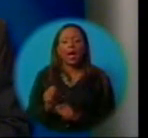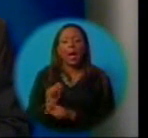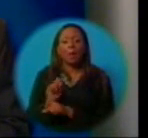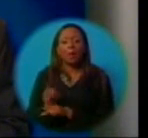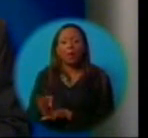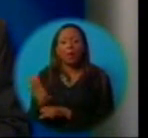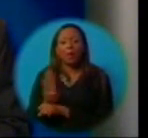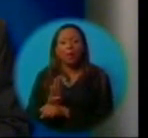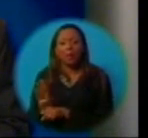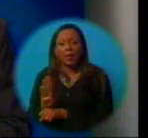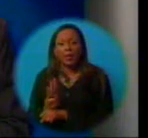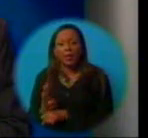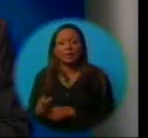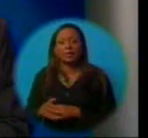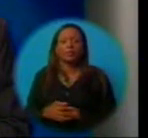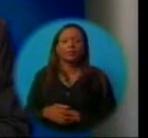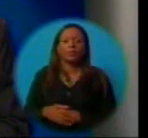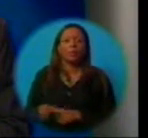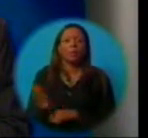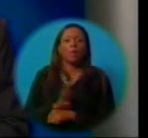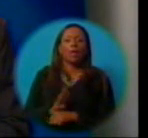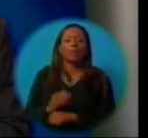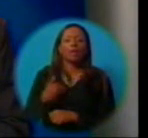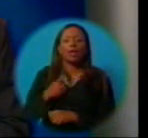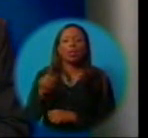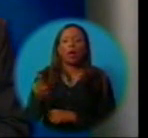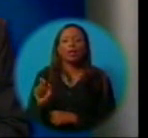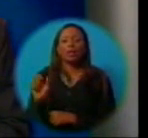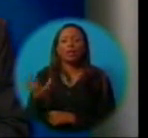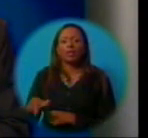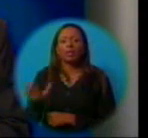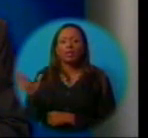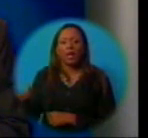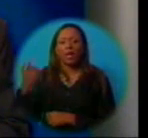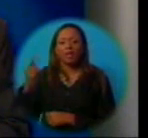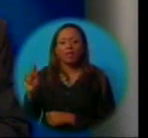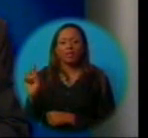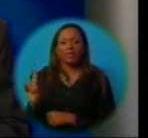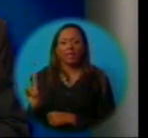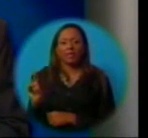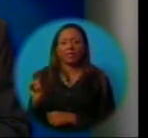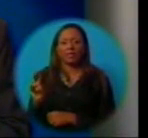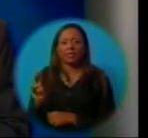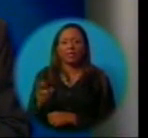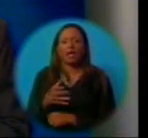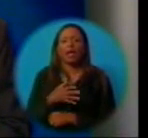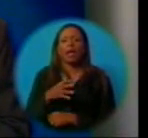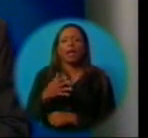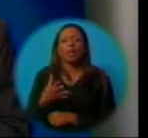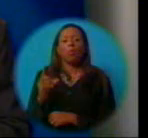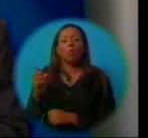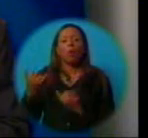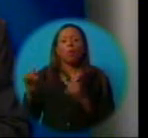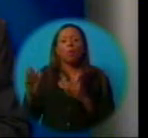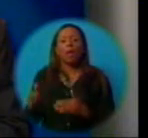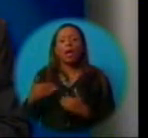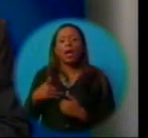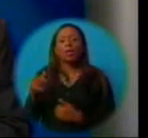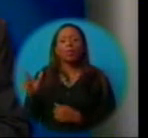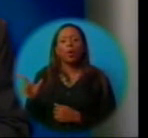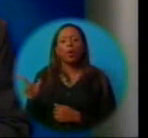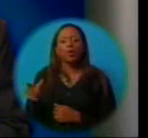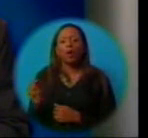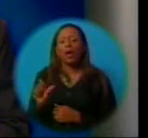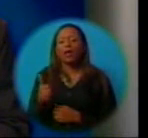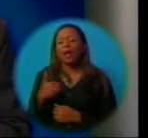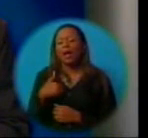wickets to Trinidad and Tobago in the opening match. Barbados batted first and made 155 for 7 in their 20. Ricardo Manning